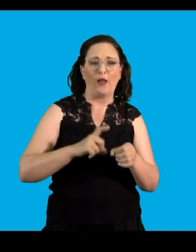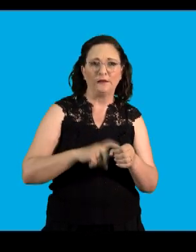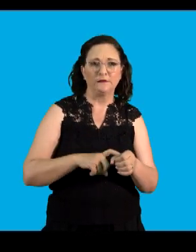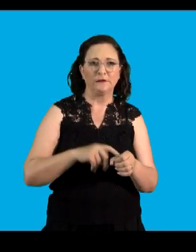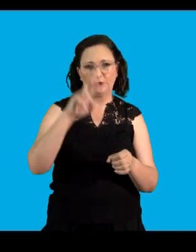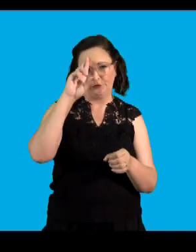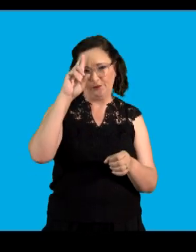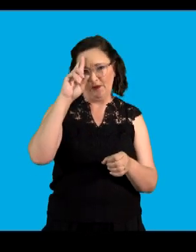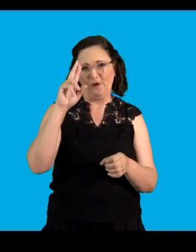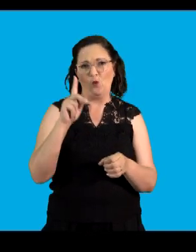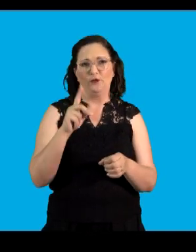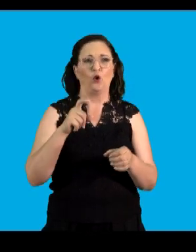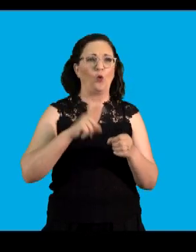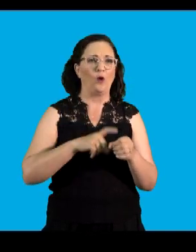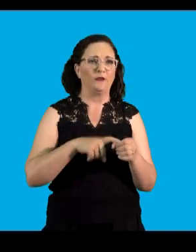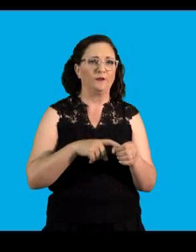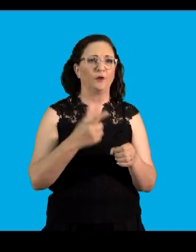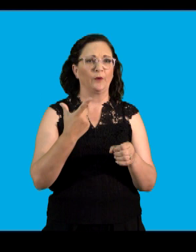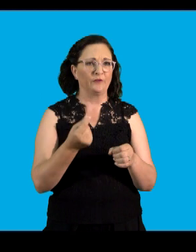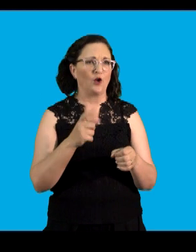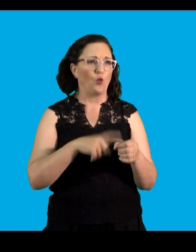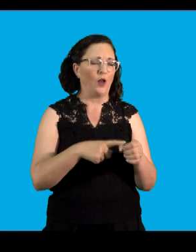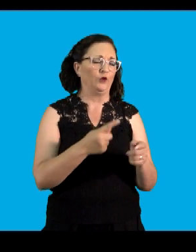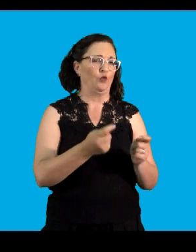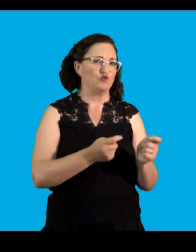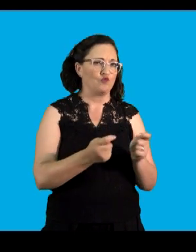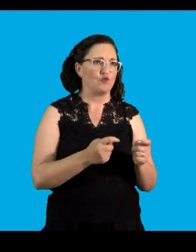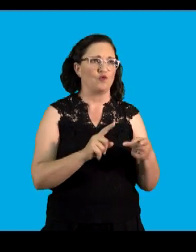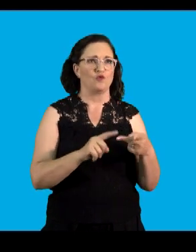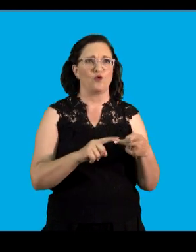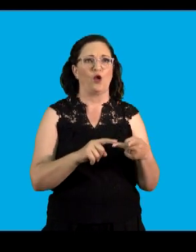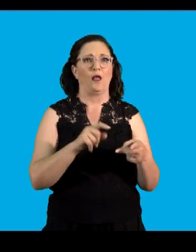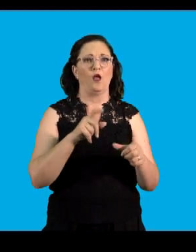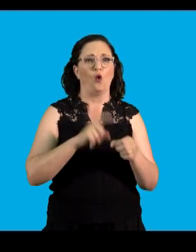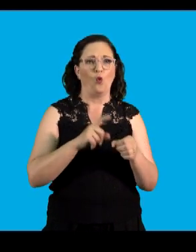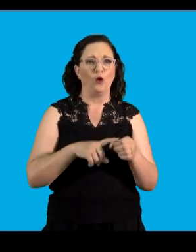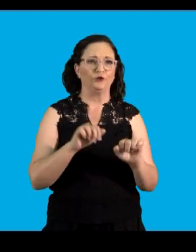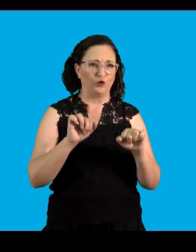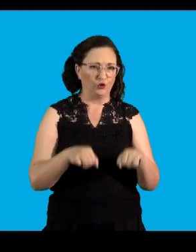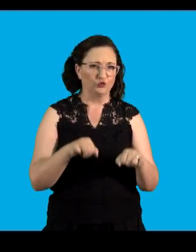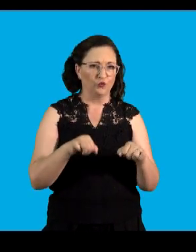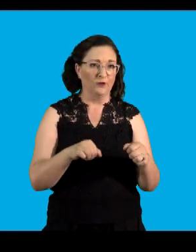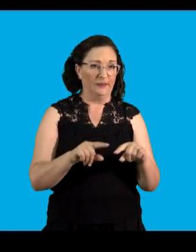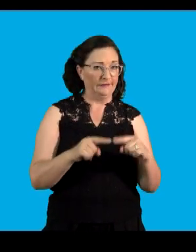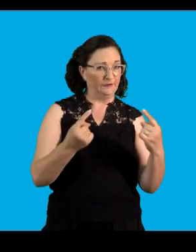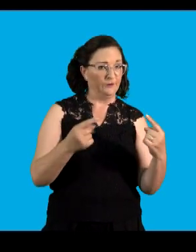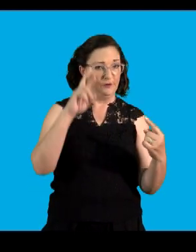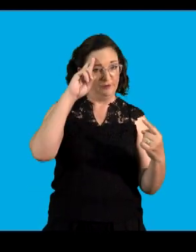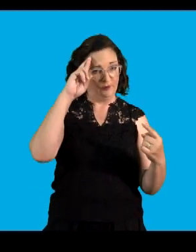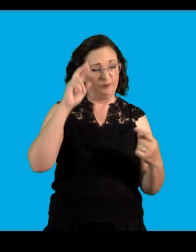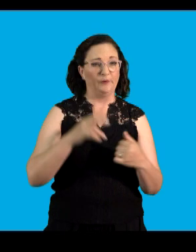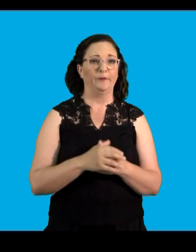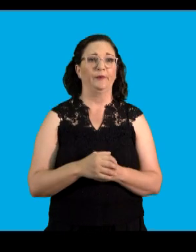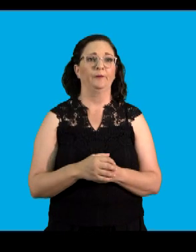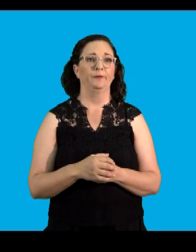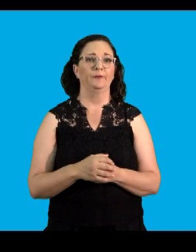quality. Remember, under quality, we did quality control, we did quality assurance. You still remember the difference between the two. We looked